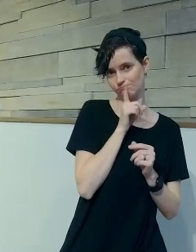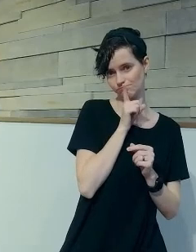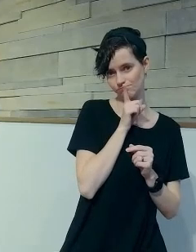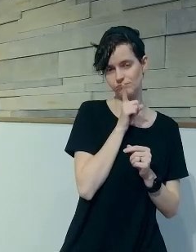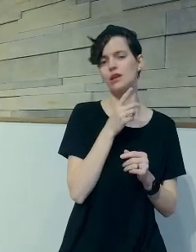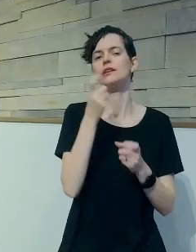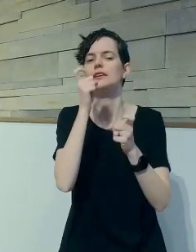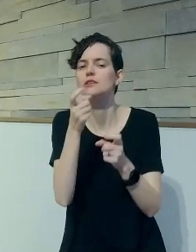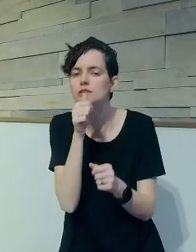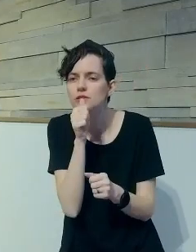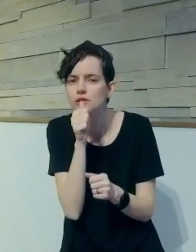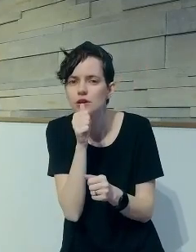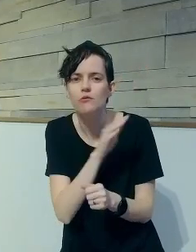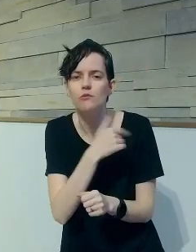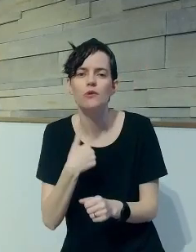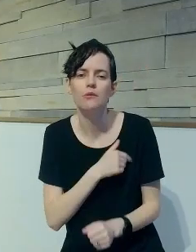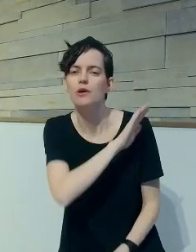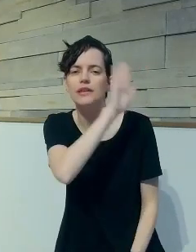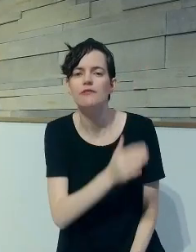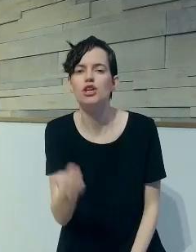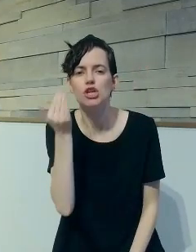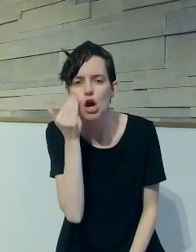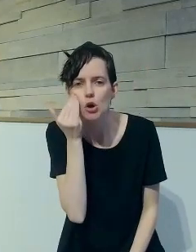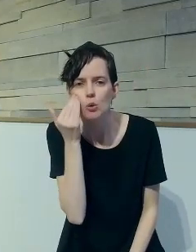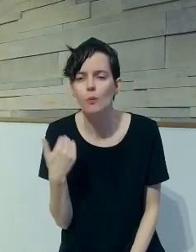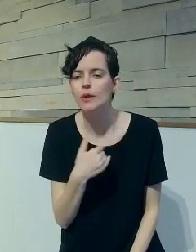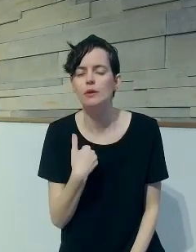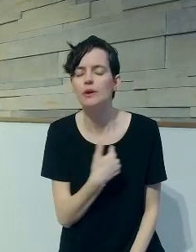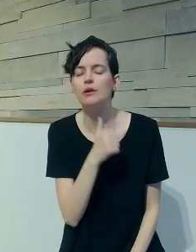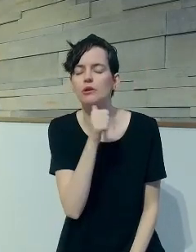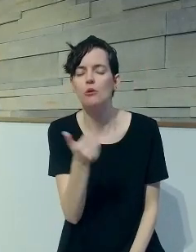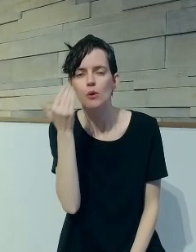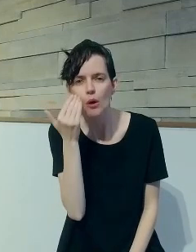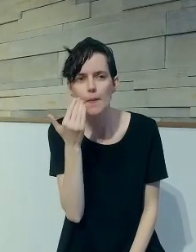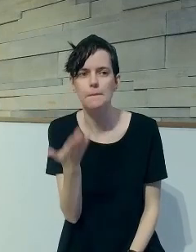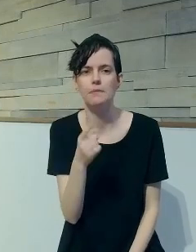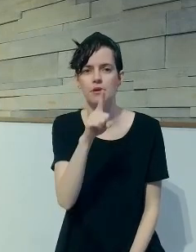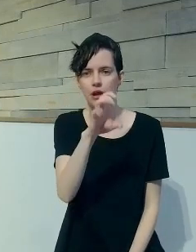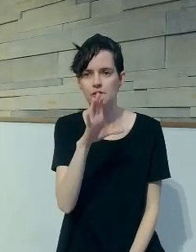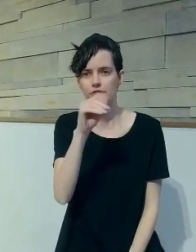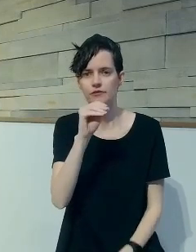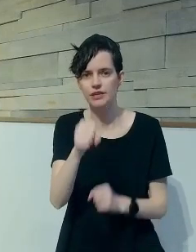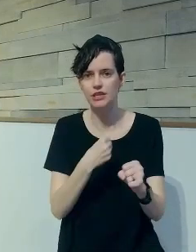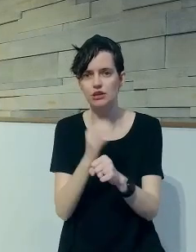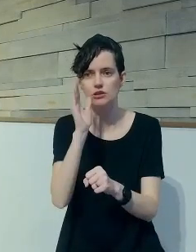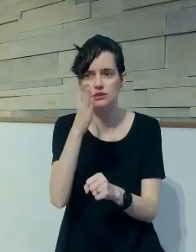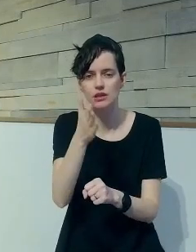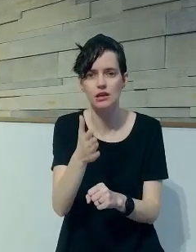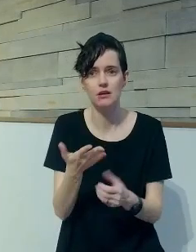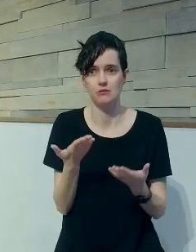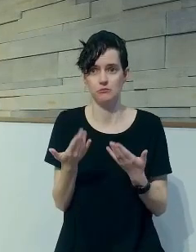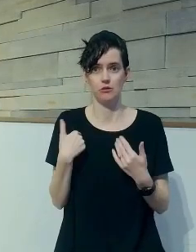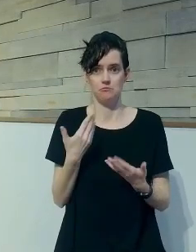I'm going to give you a secret. We're never going to know. We don't know. Always talk about in 150 years. Oh, we'll know then. No, you know, in